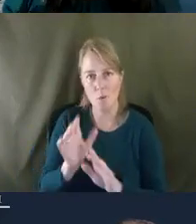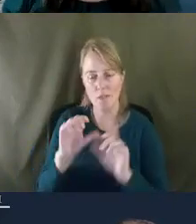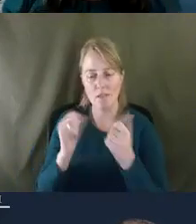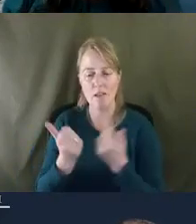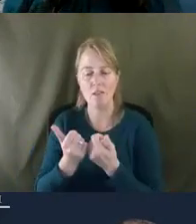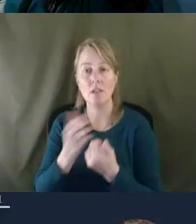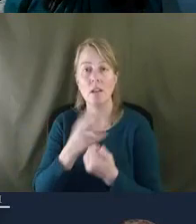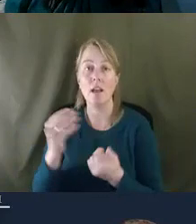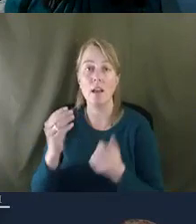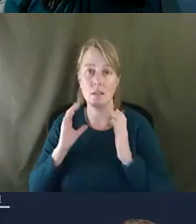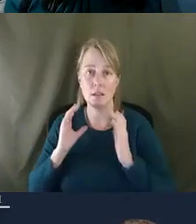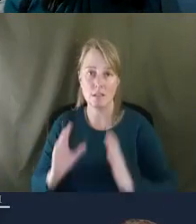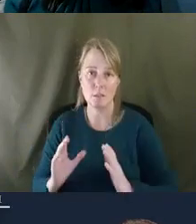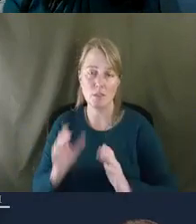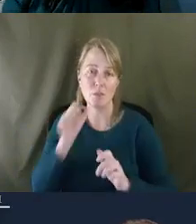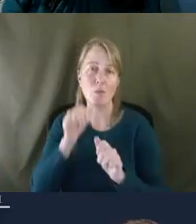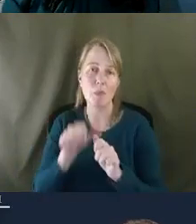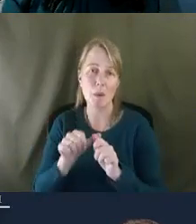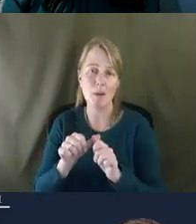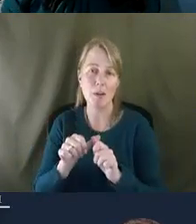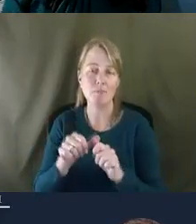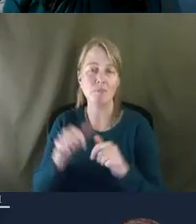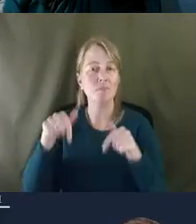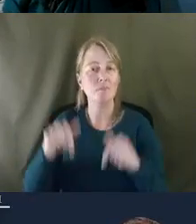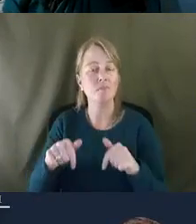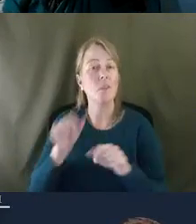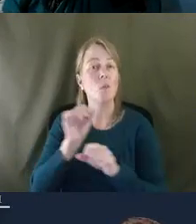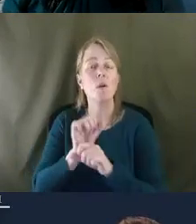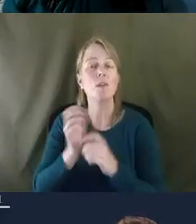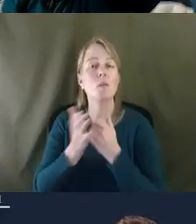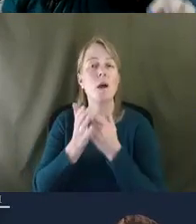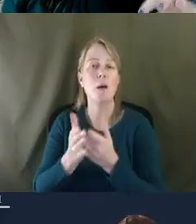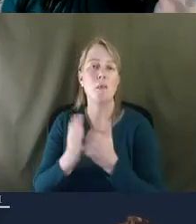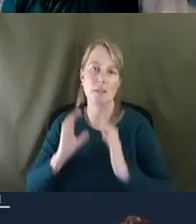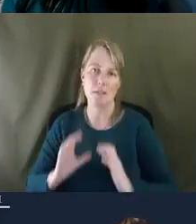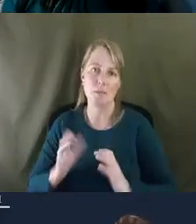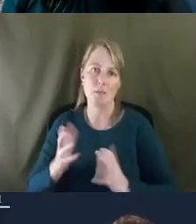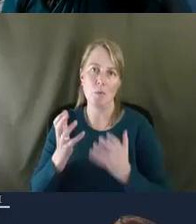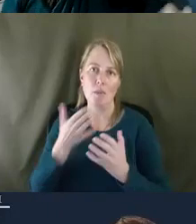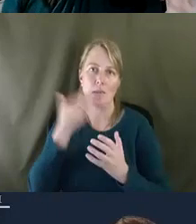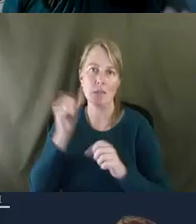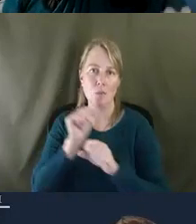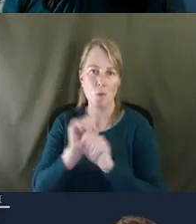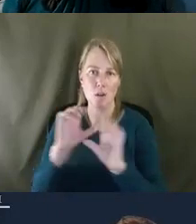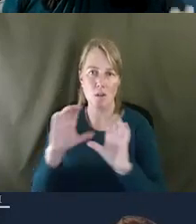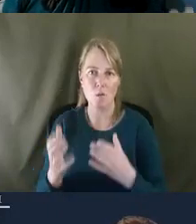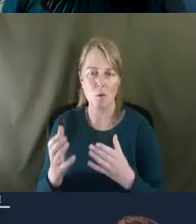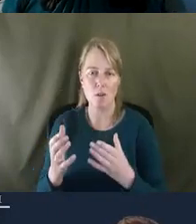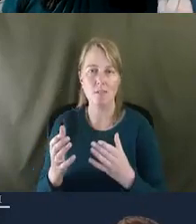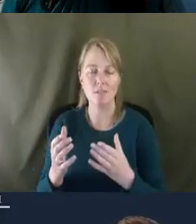your customers, right? Remember this, we're doing this work to help our customers. We want to have the best workforce so that we